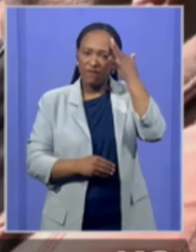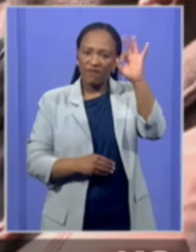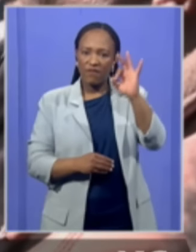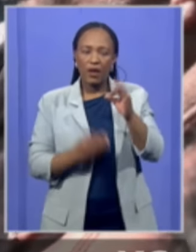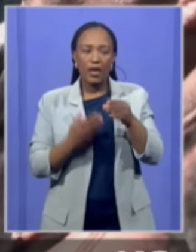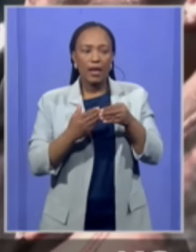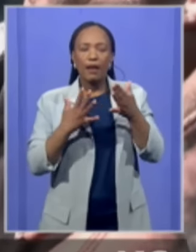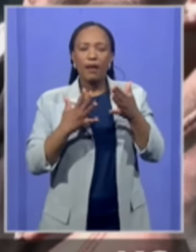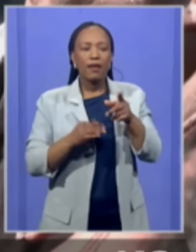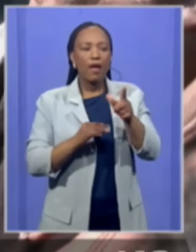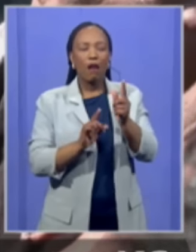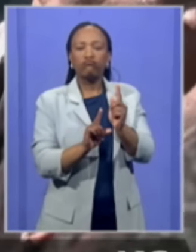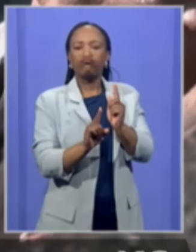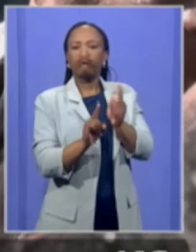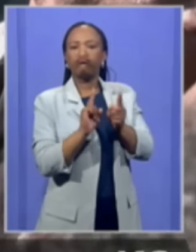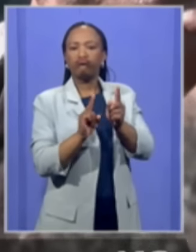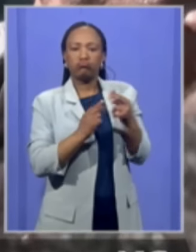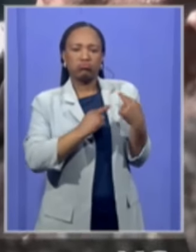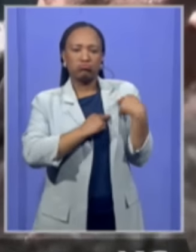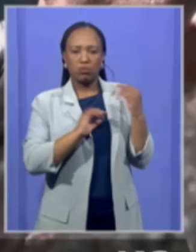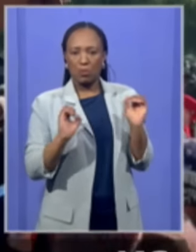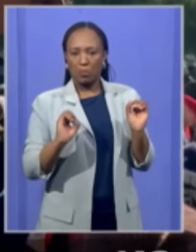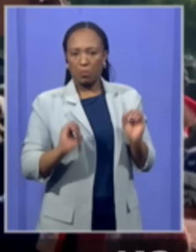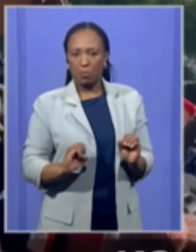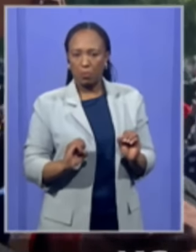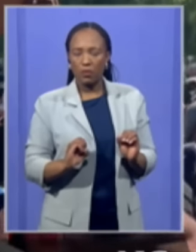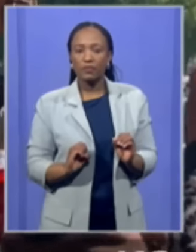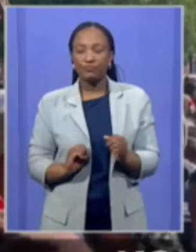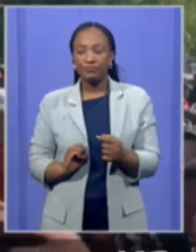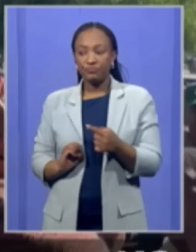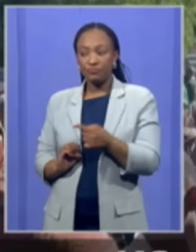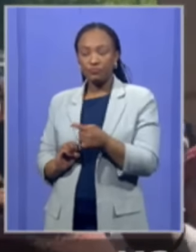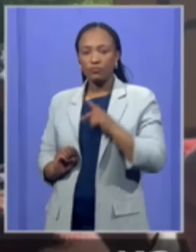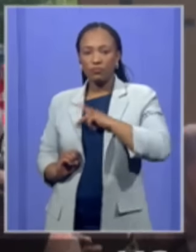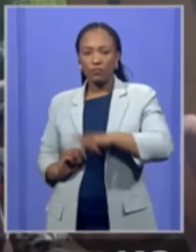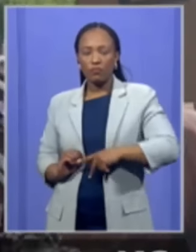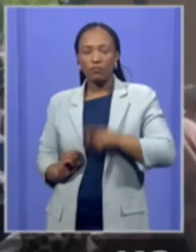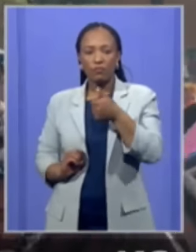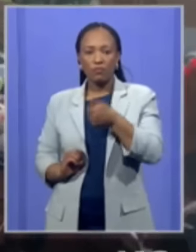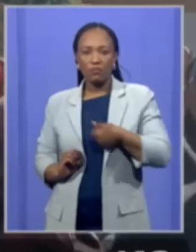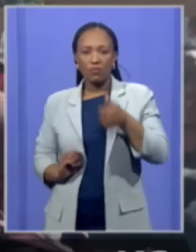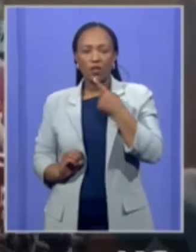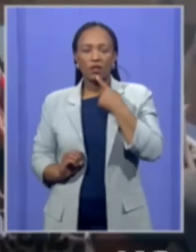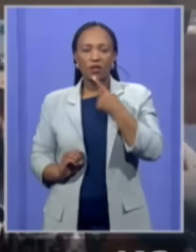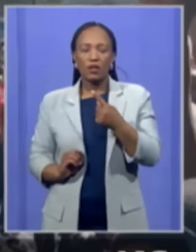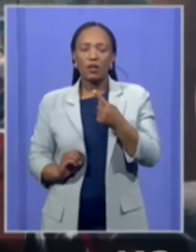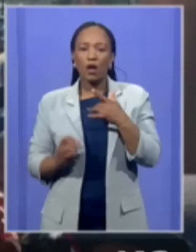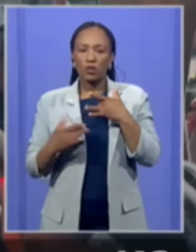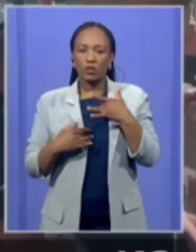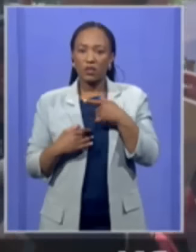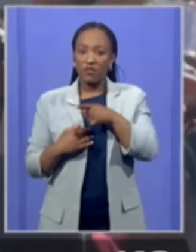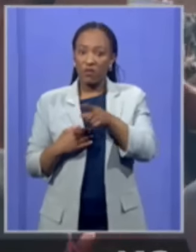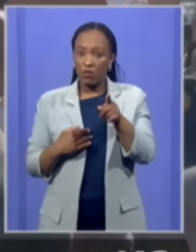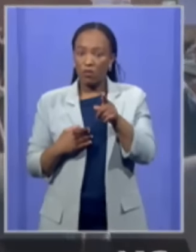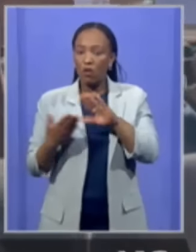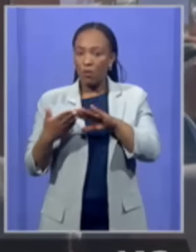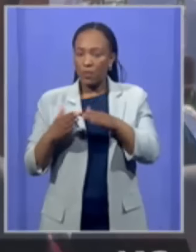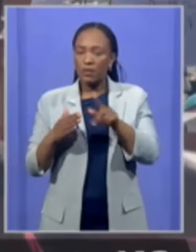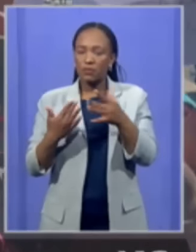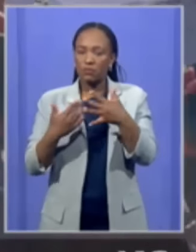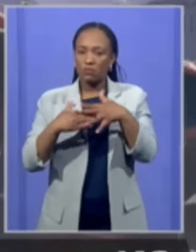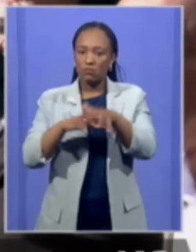accountable. ga na amogela memorandamo tonakgolo gateletse gore ga na dithata tsa go netefatsa ga ditopo dingwe tsa baagi di tsenngwa tirisong. Don't